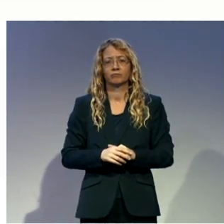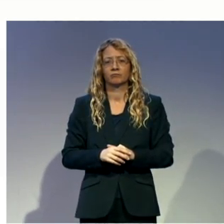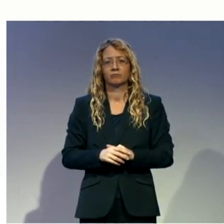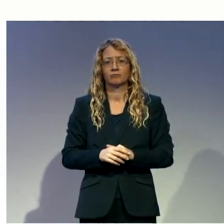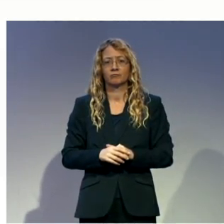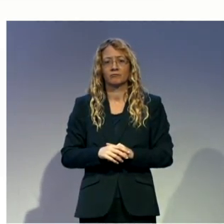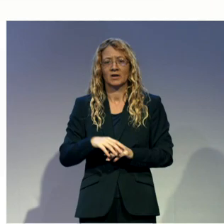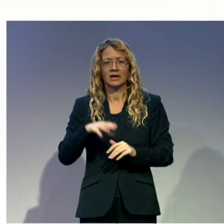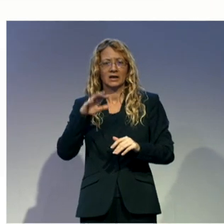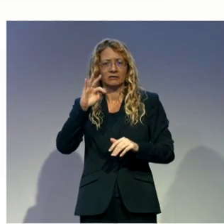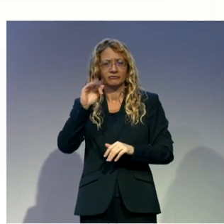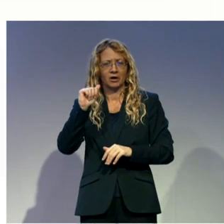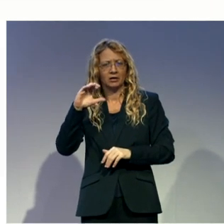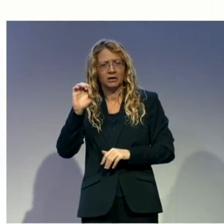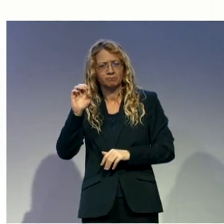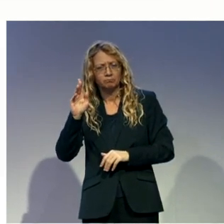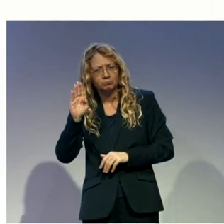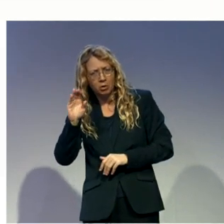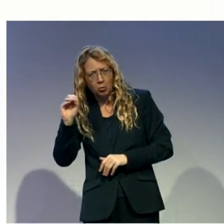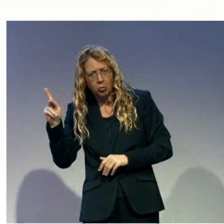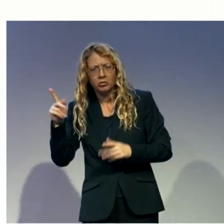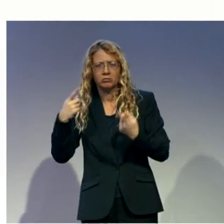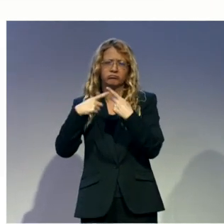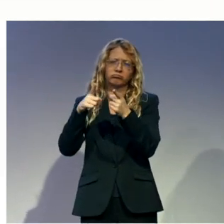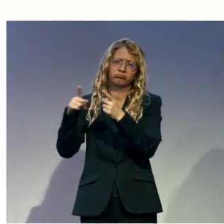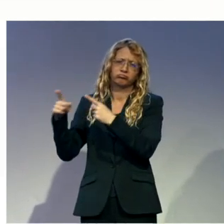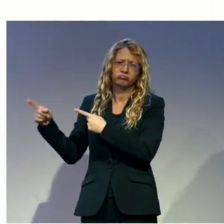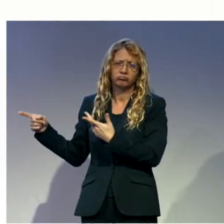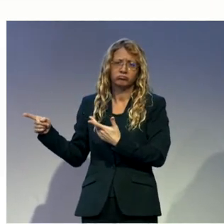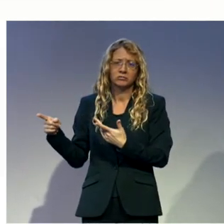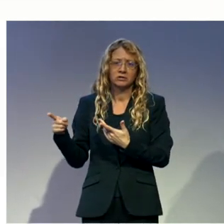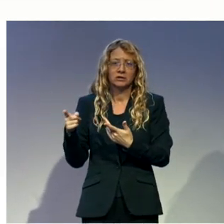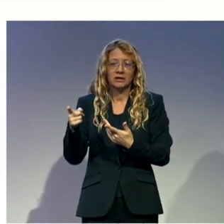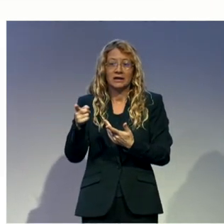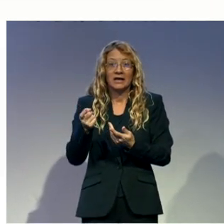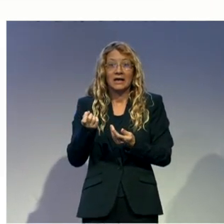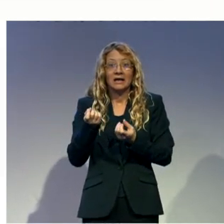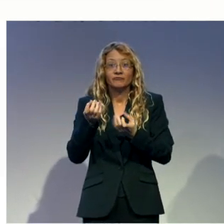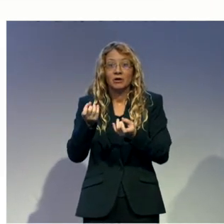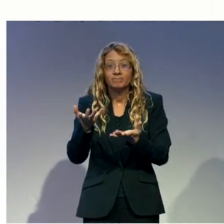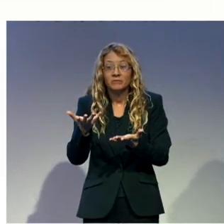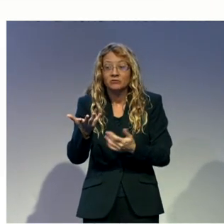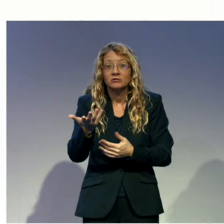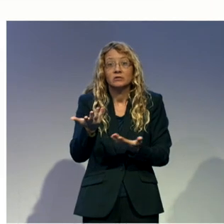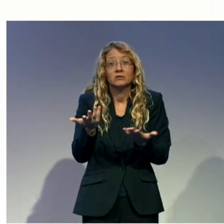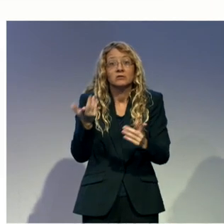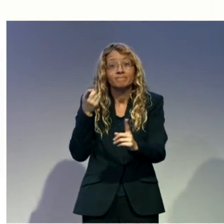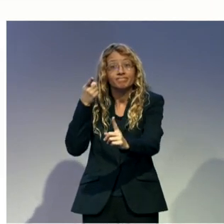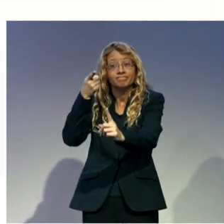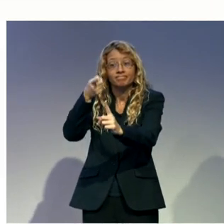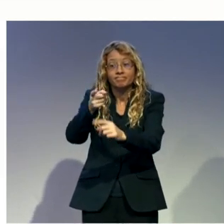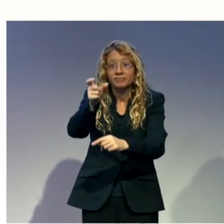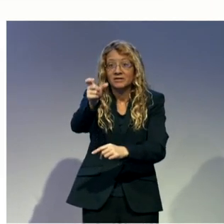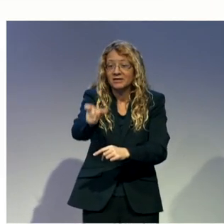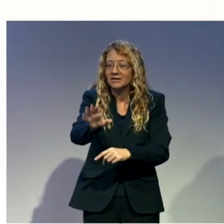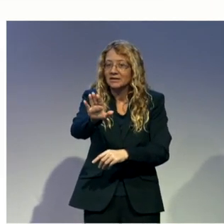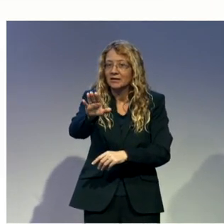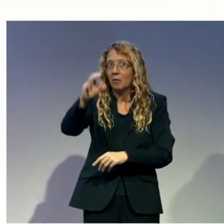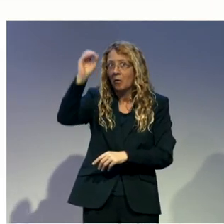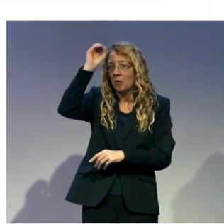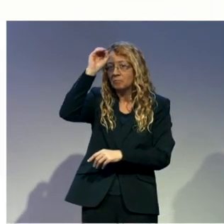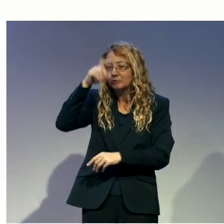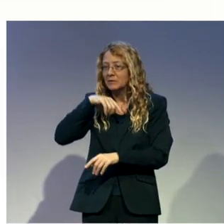the voters' opinion. So actually, we all should read as much as we can so that we